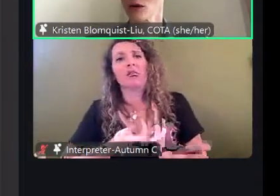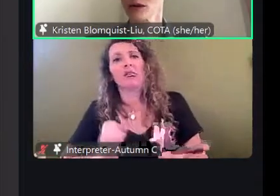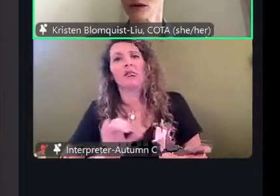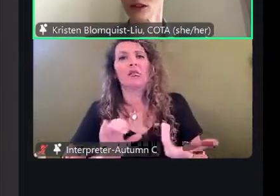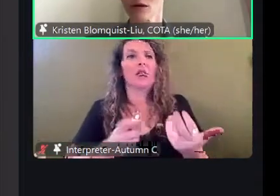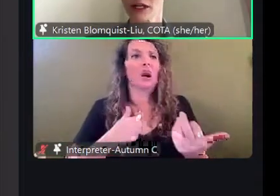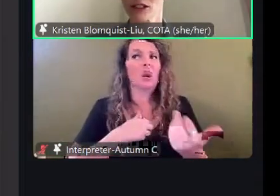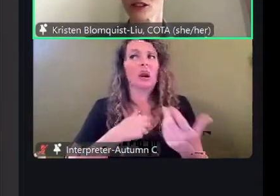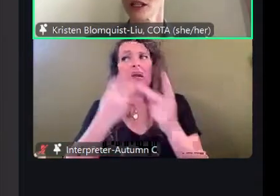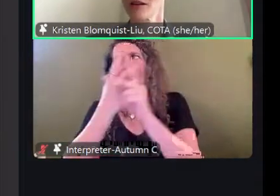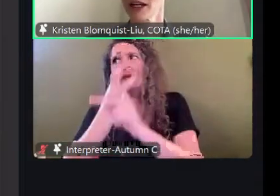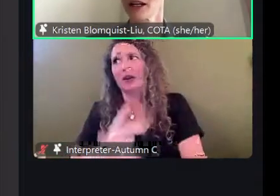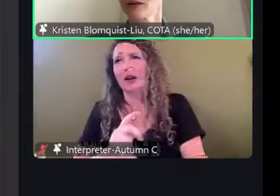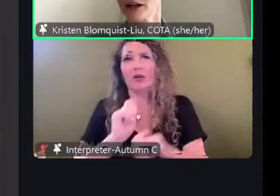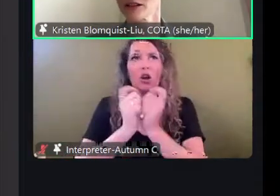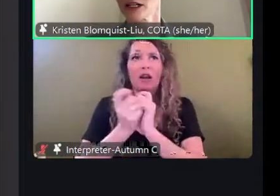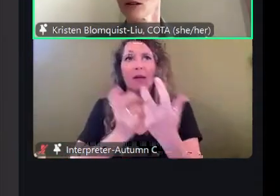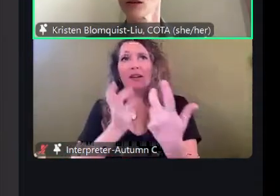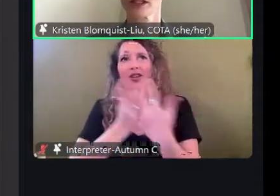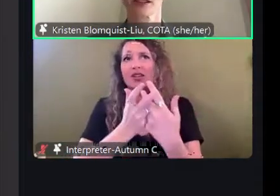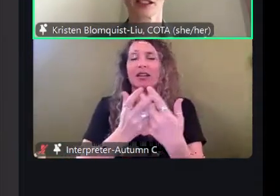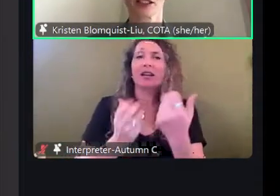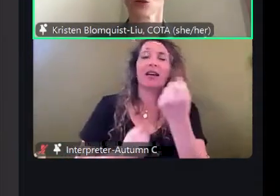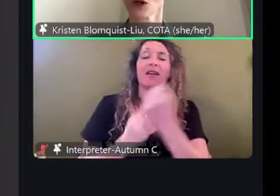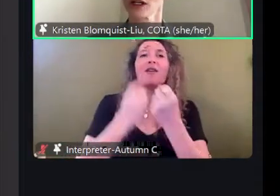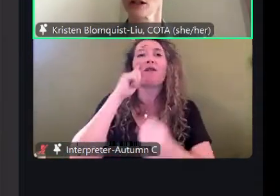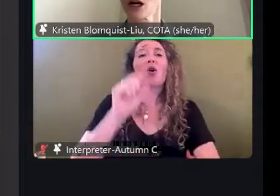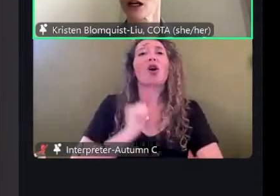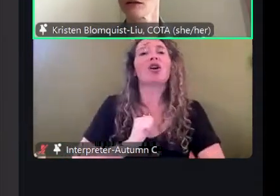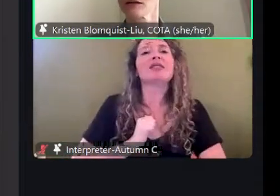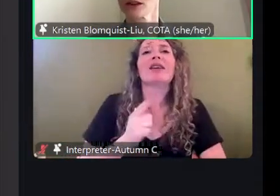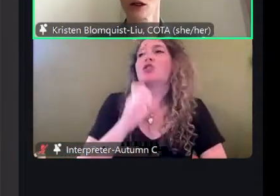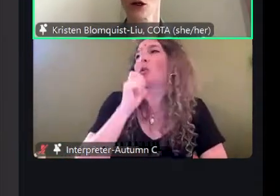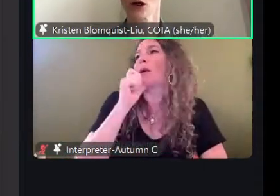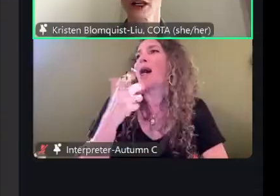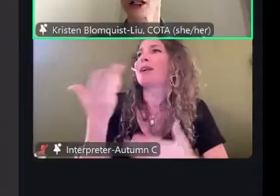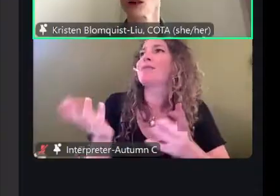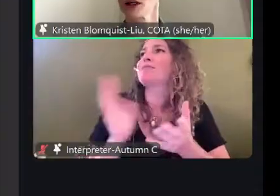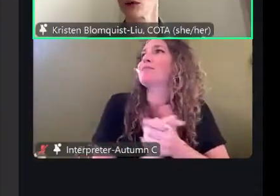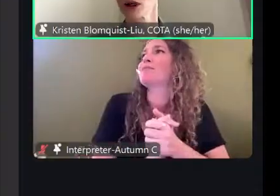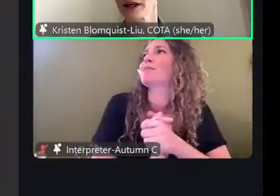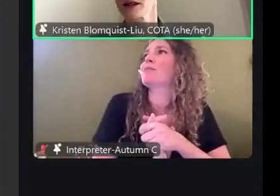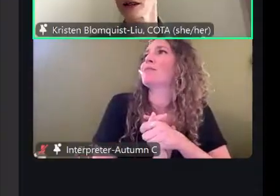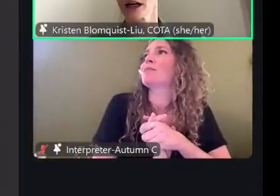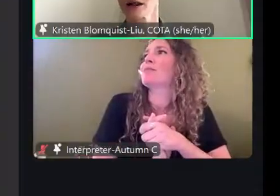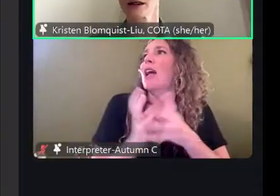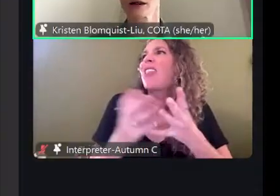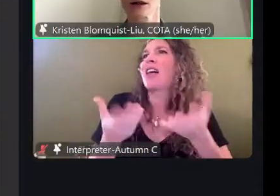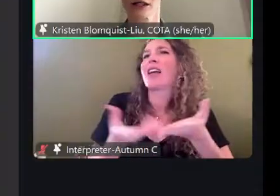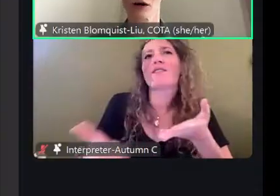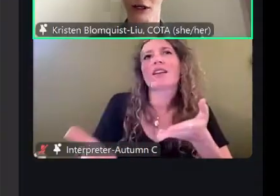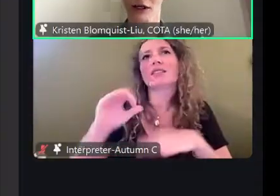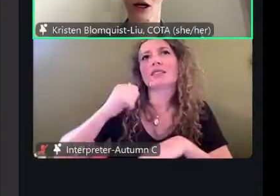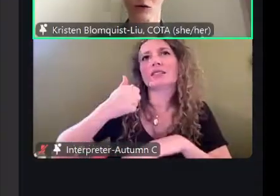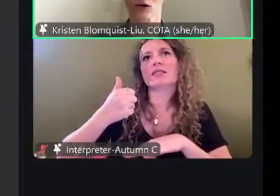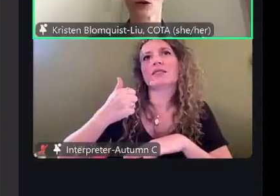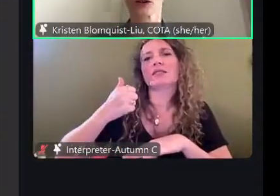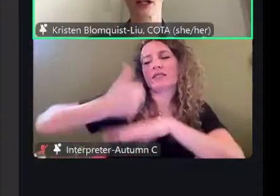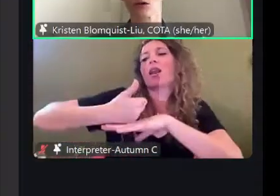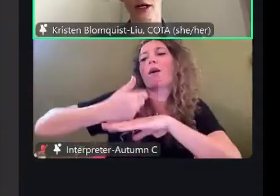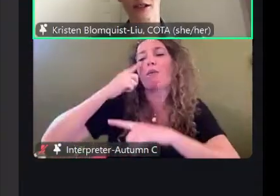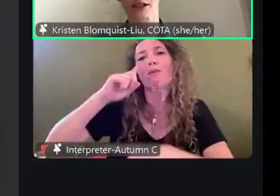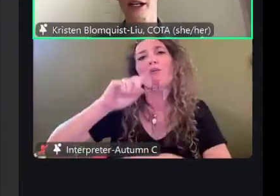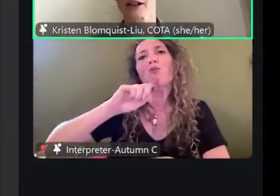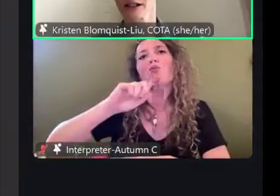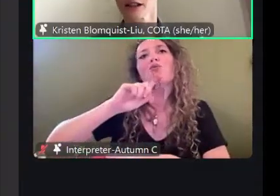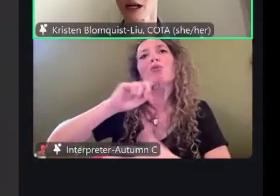our own accommodations and advocating for ourselves, because there just weren't a lot of things put in place that were helpful